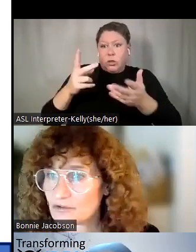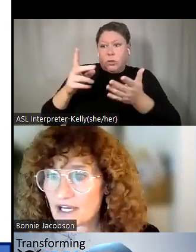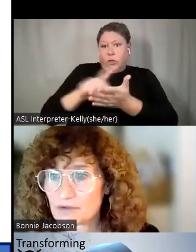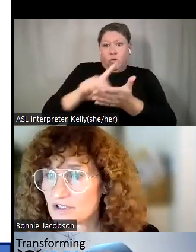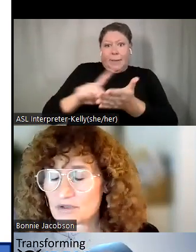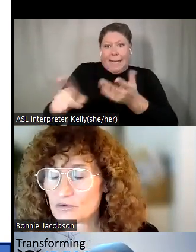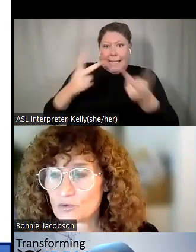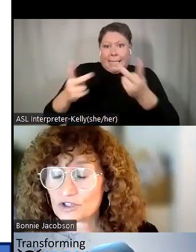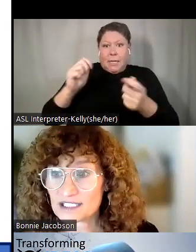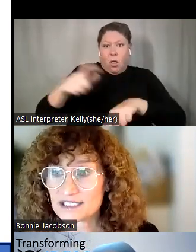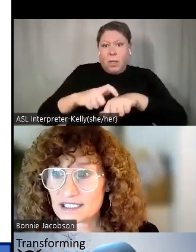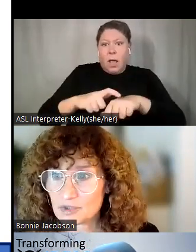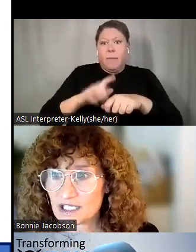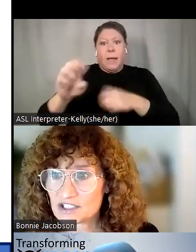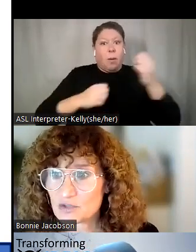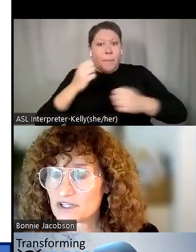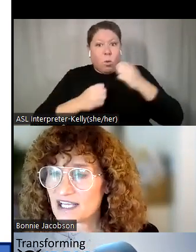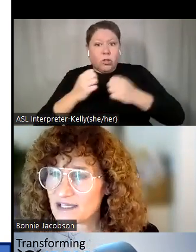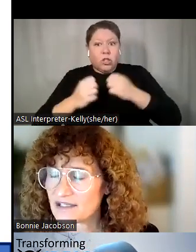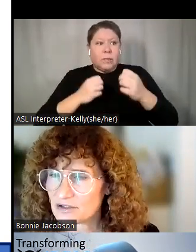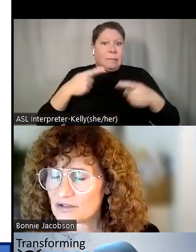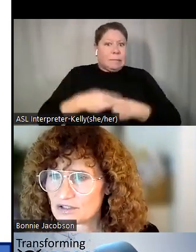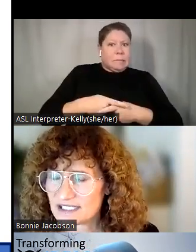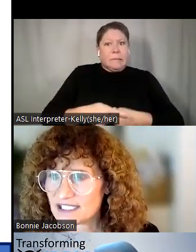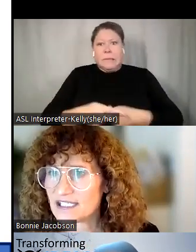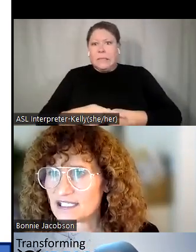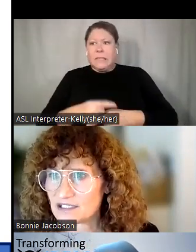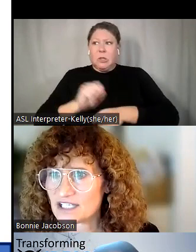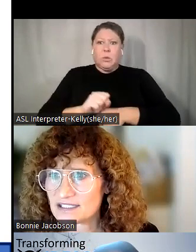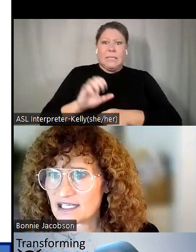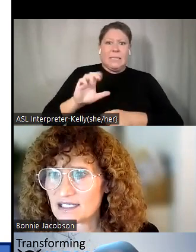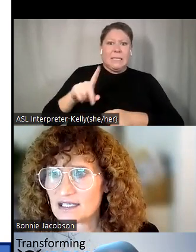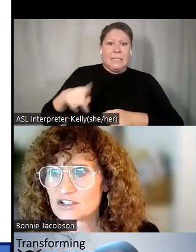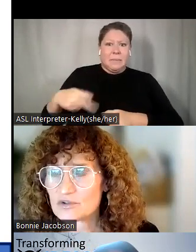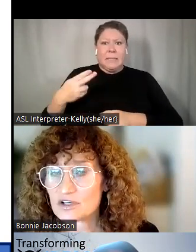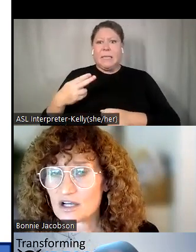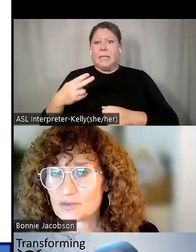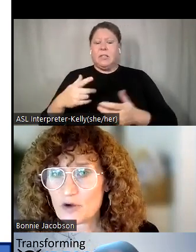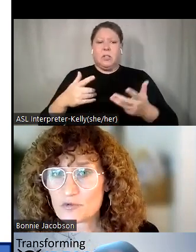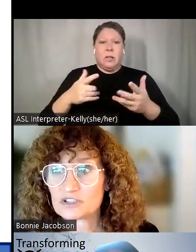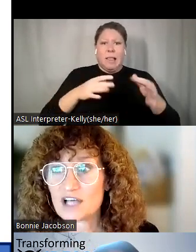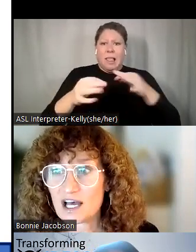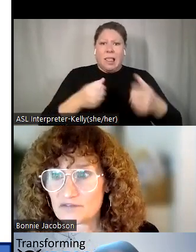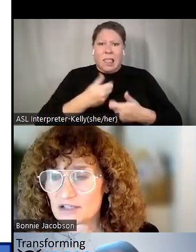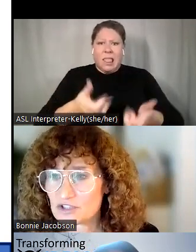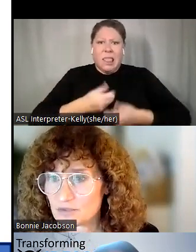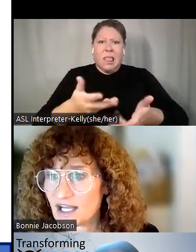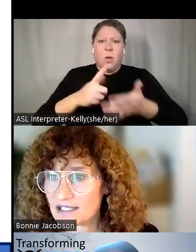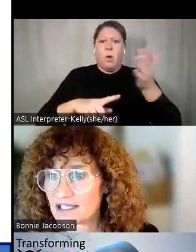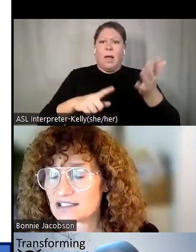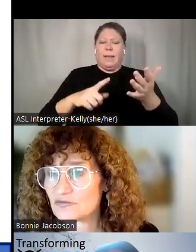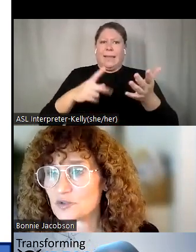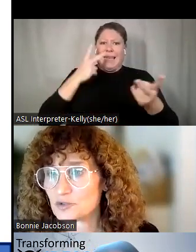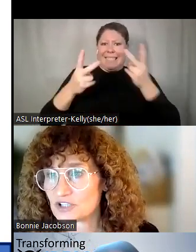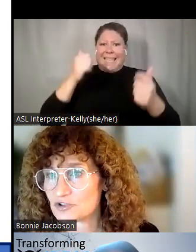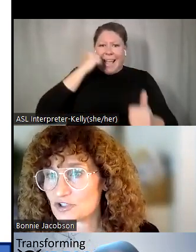have around working at CDPH and what they see in their day-to-day. So the department put a lot of energy behind